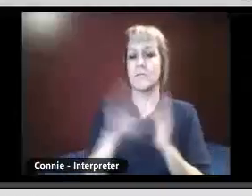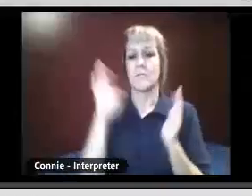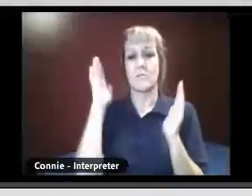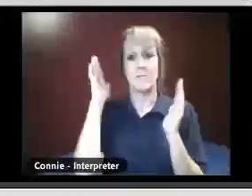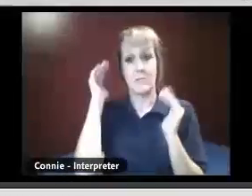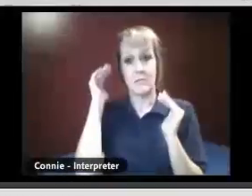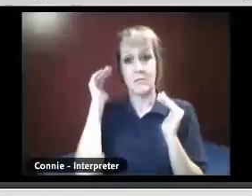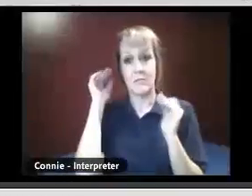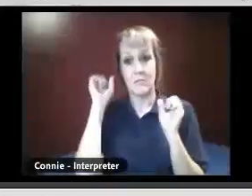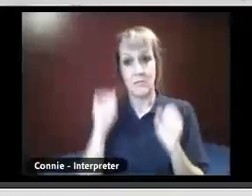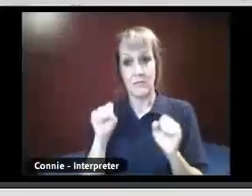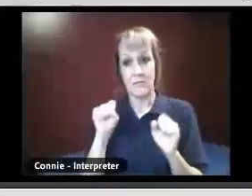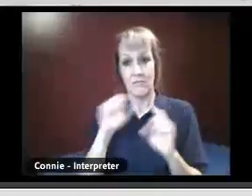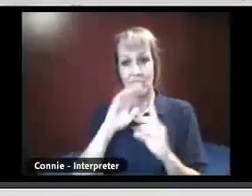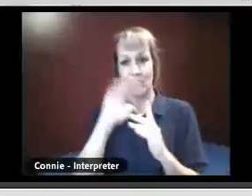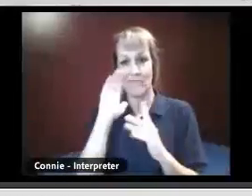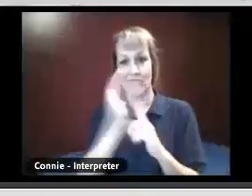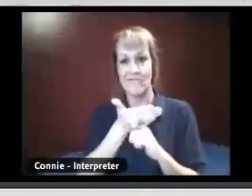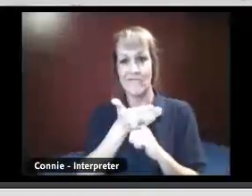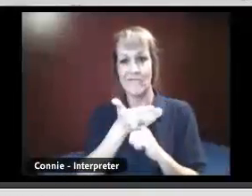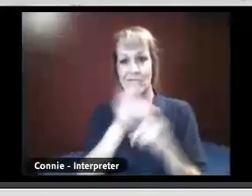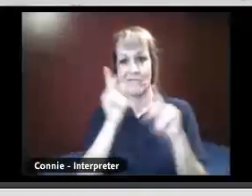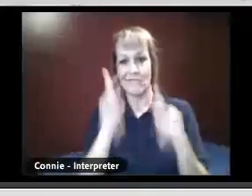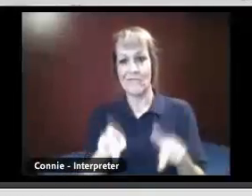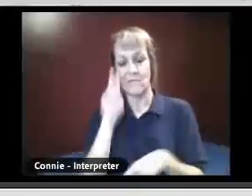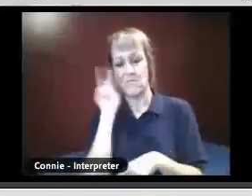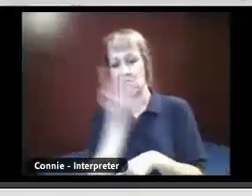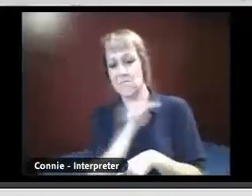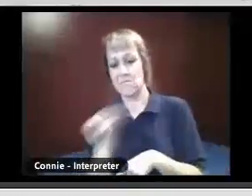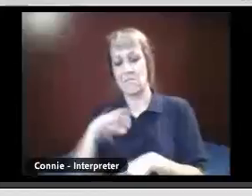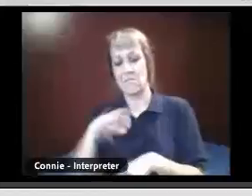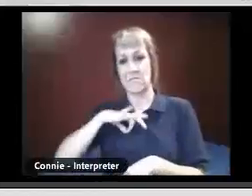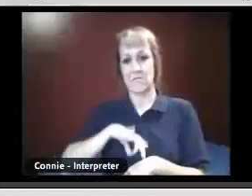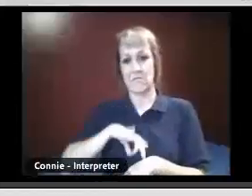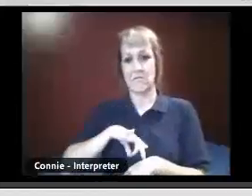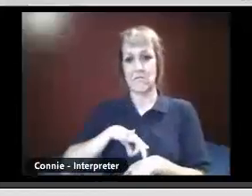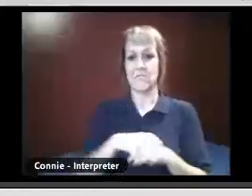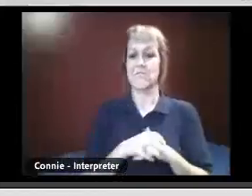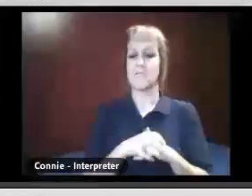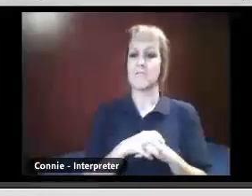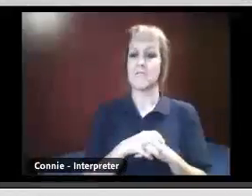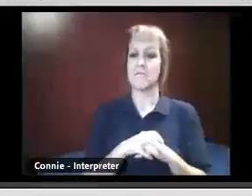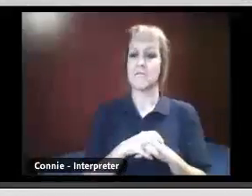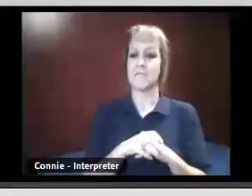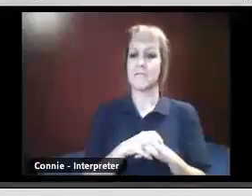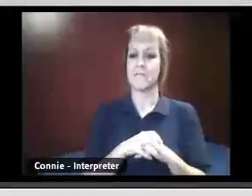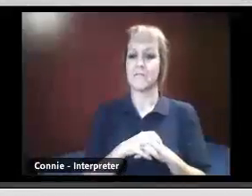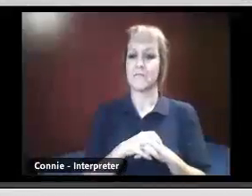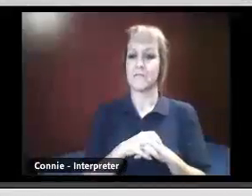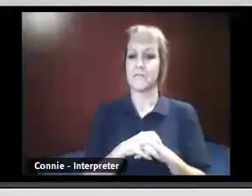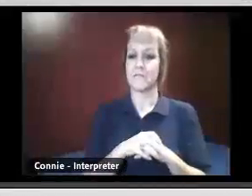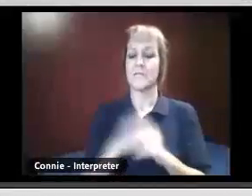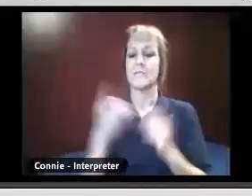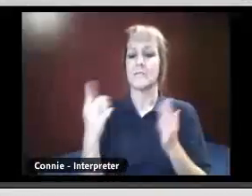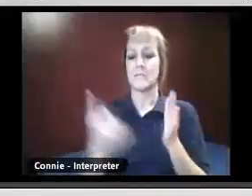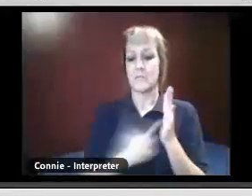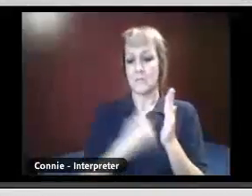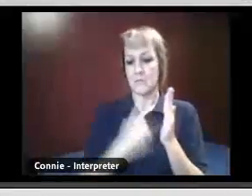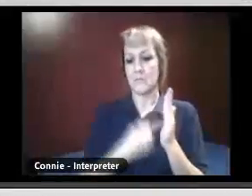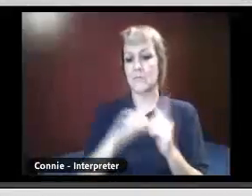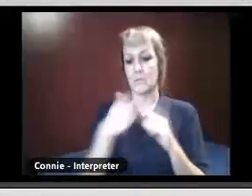them, sway them, all right, to see the advantage of system X versus system Y. So there are times where it's